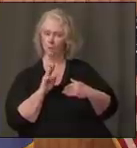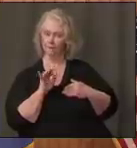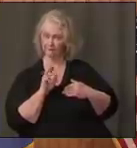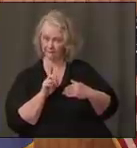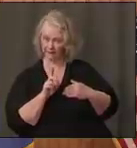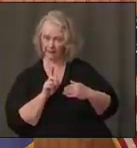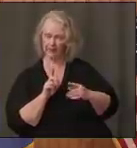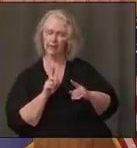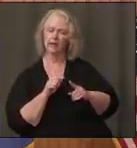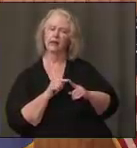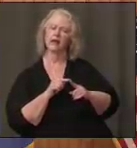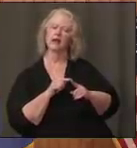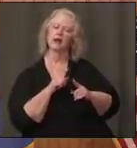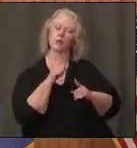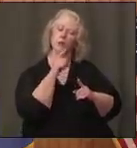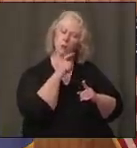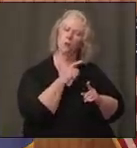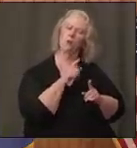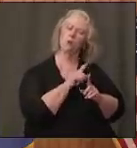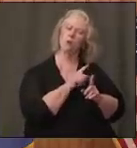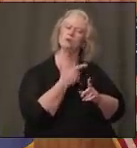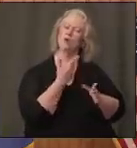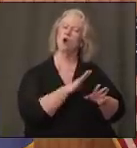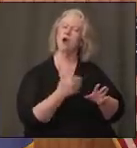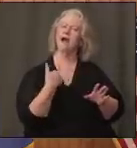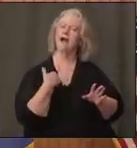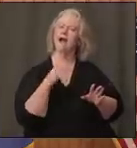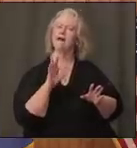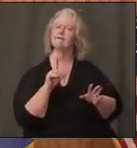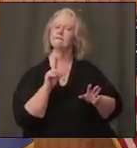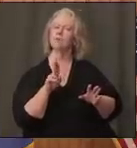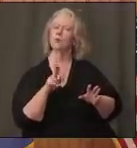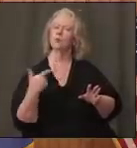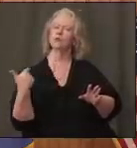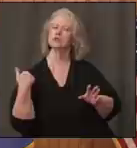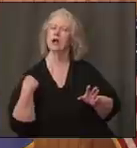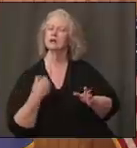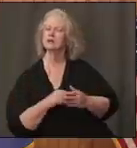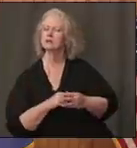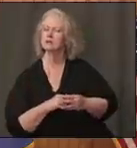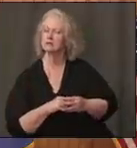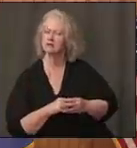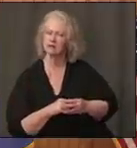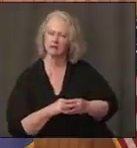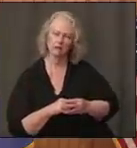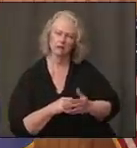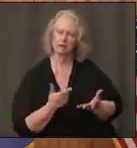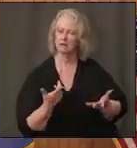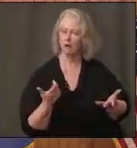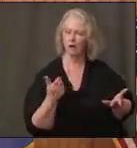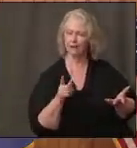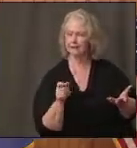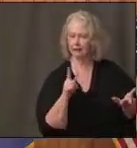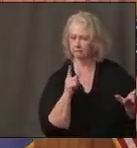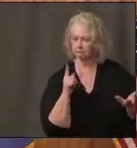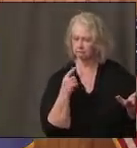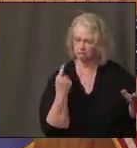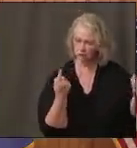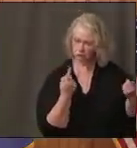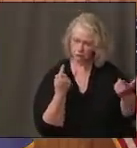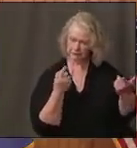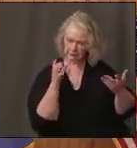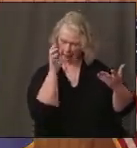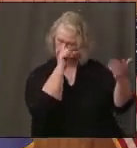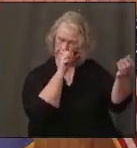had the flu shot, or is that just a belt and suspenders